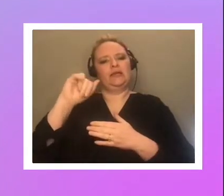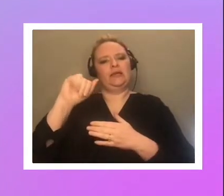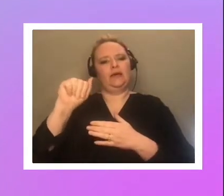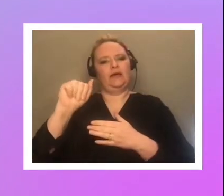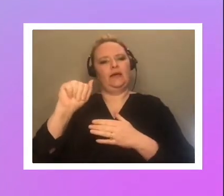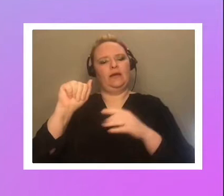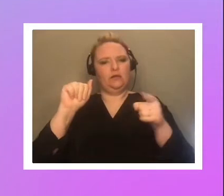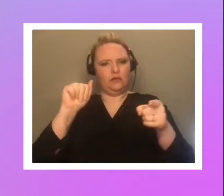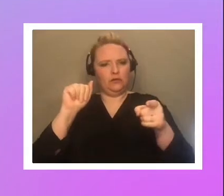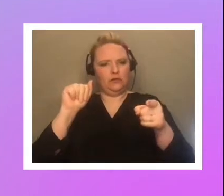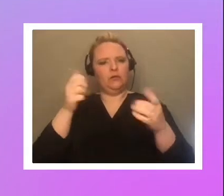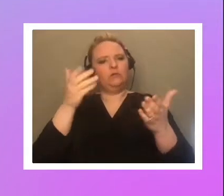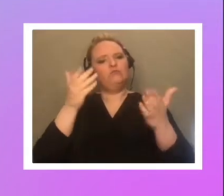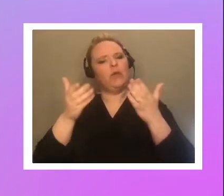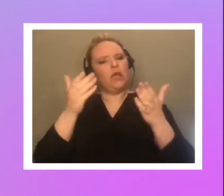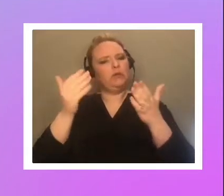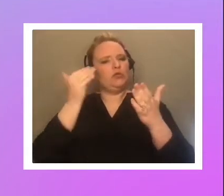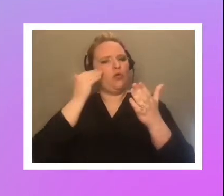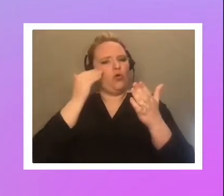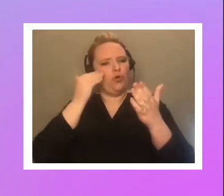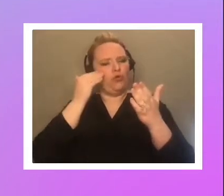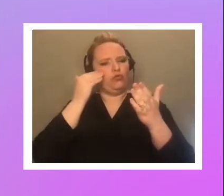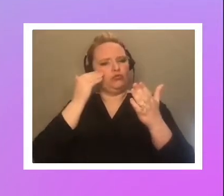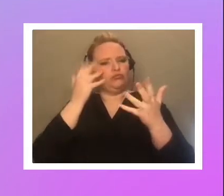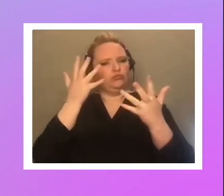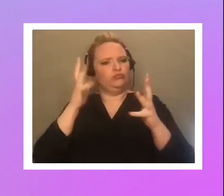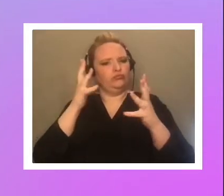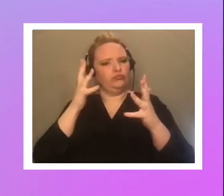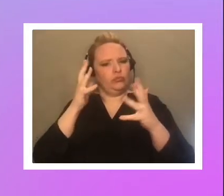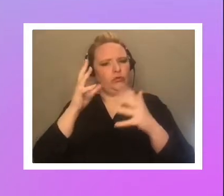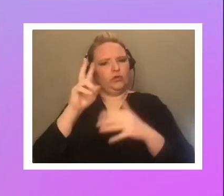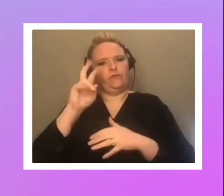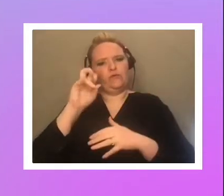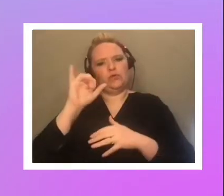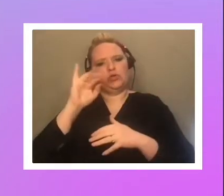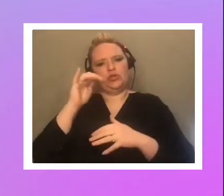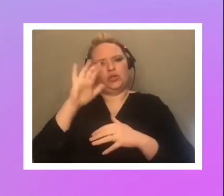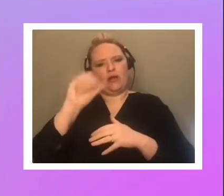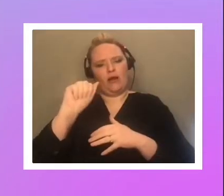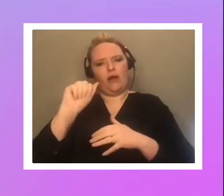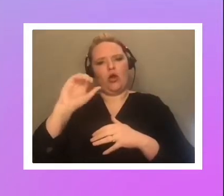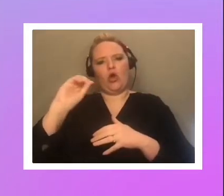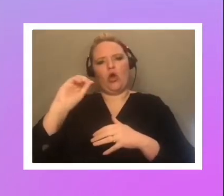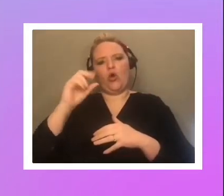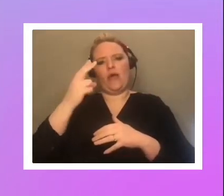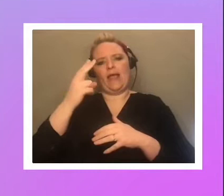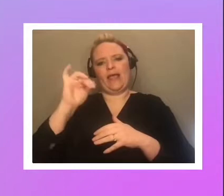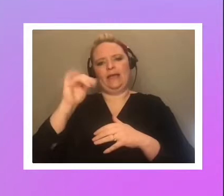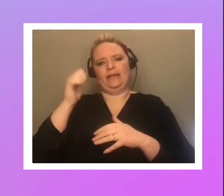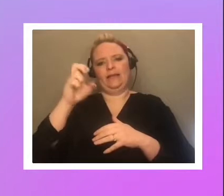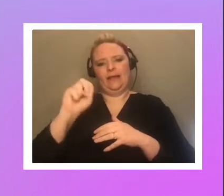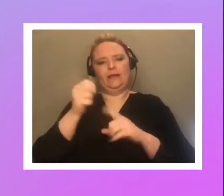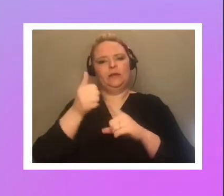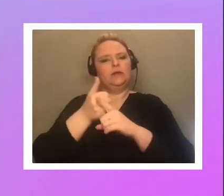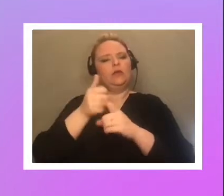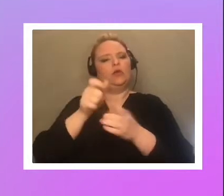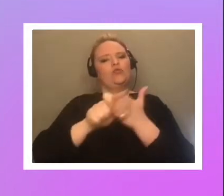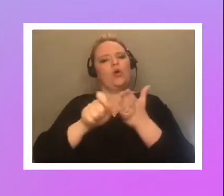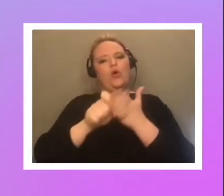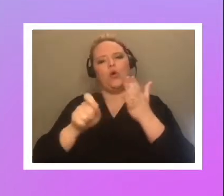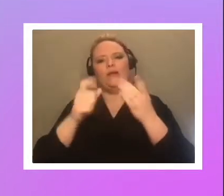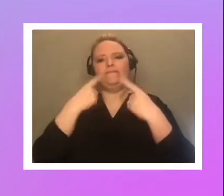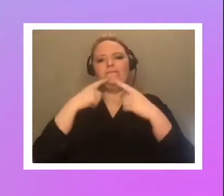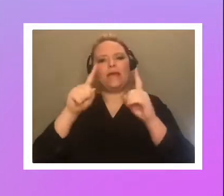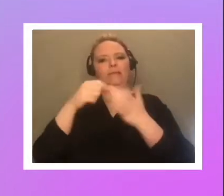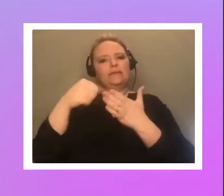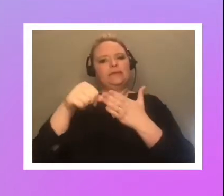You all might be familiar with Virginia O'Hanlon, who wrote an infamous